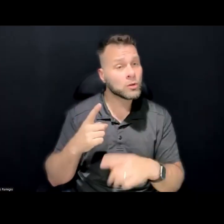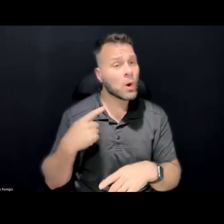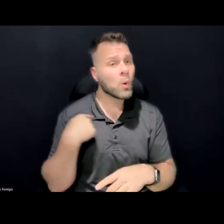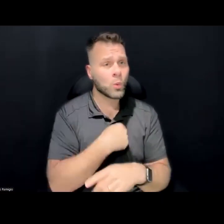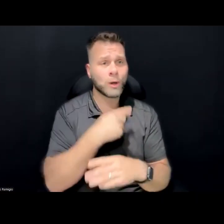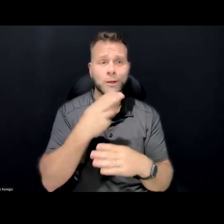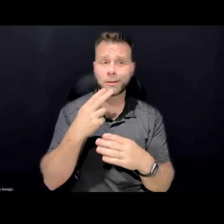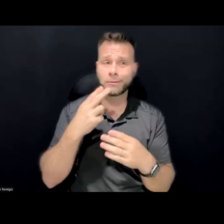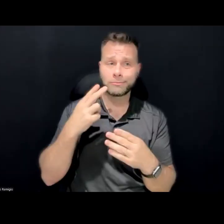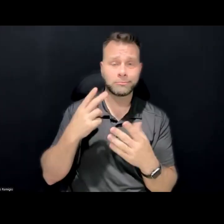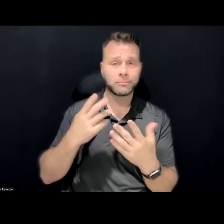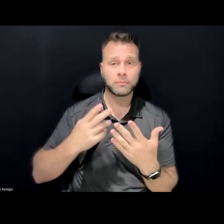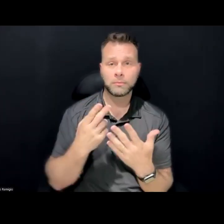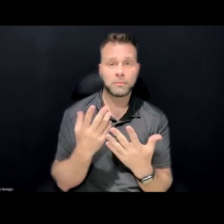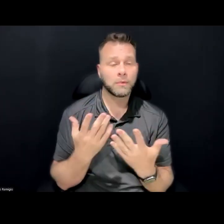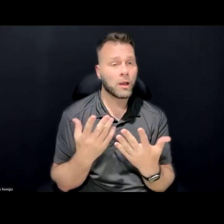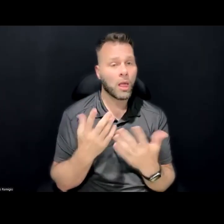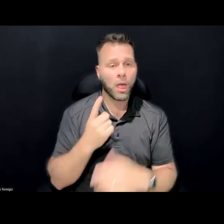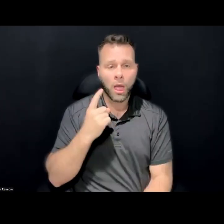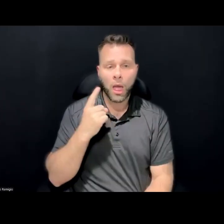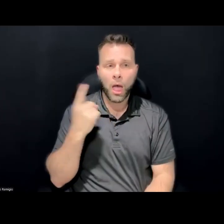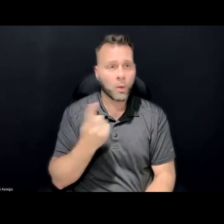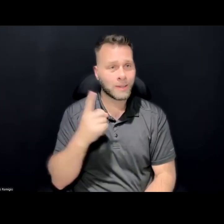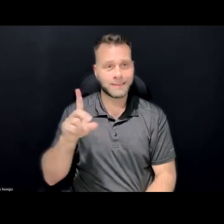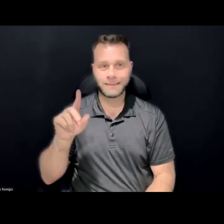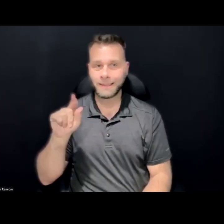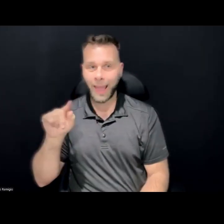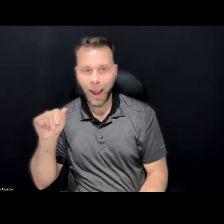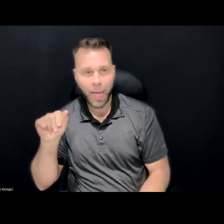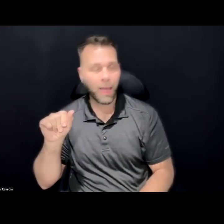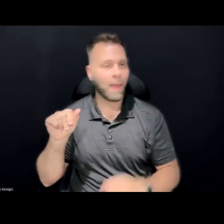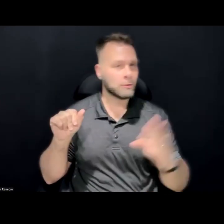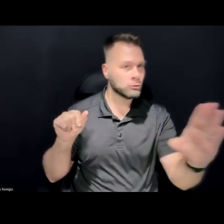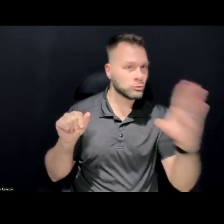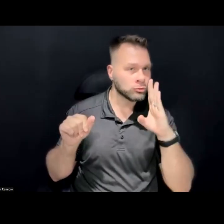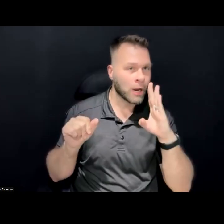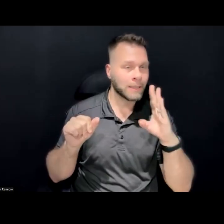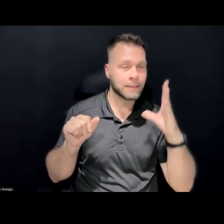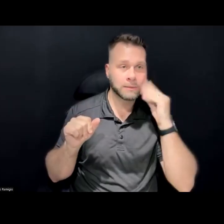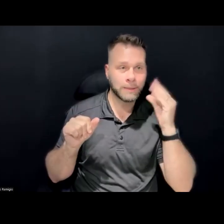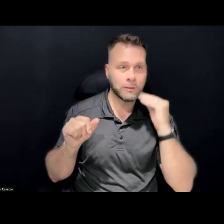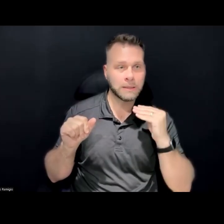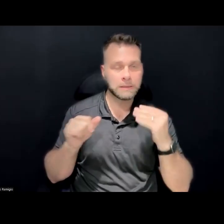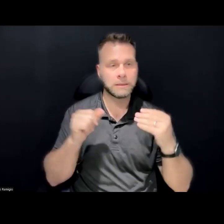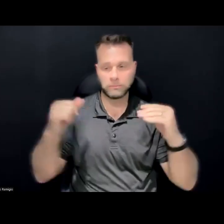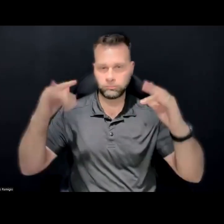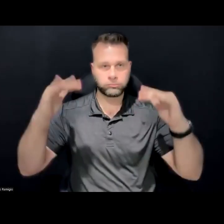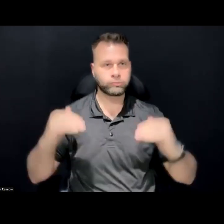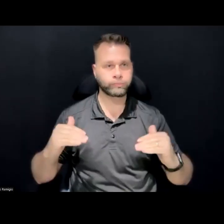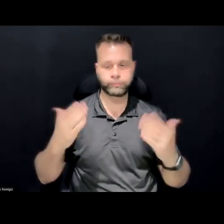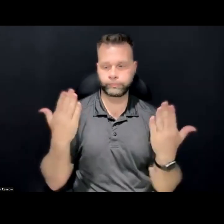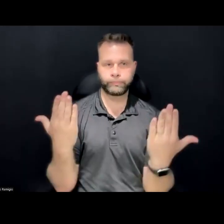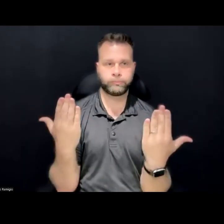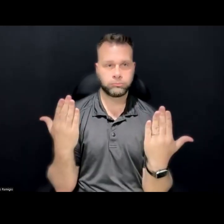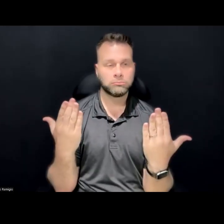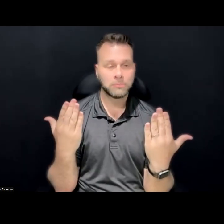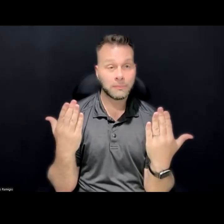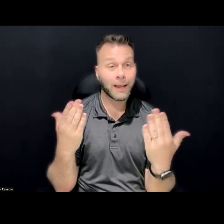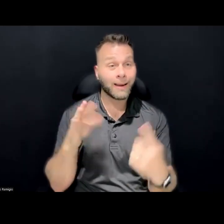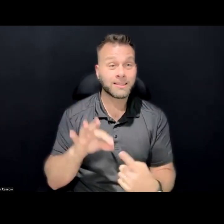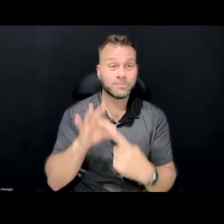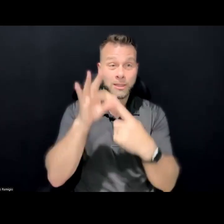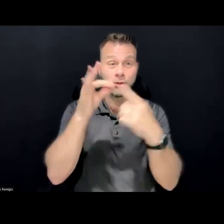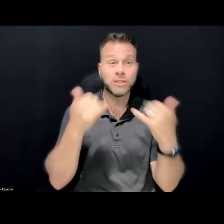utilizing, we've always done the data and the storytelling. We've also have used, especially now under this